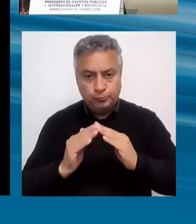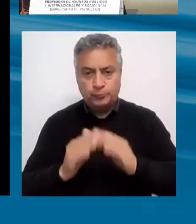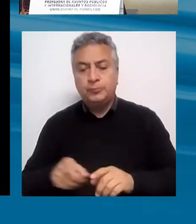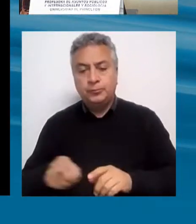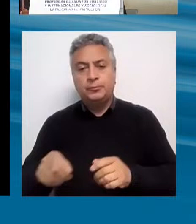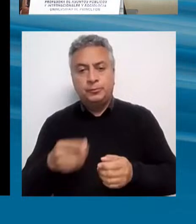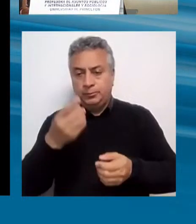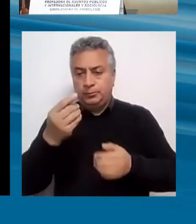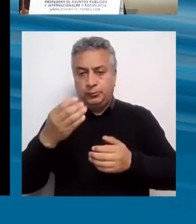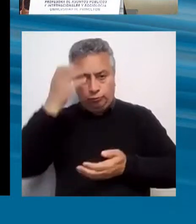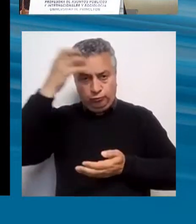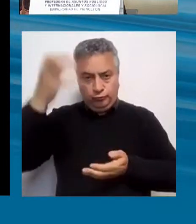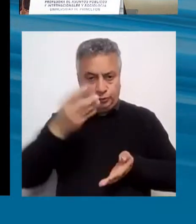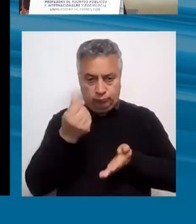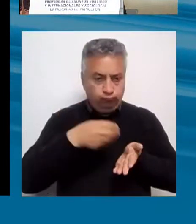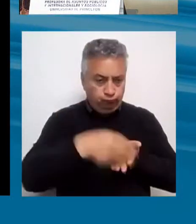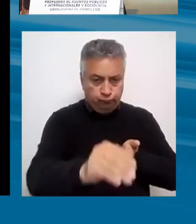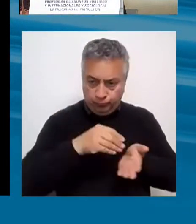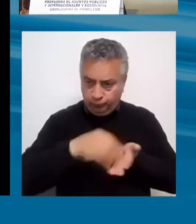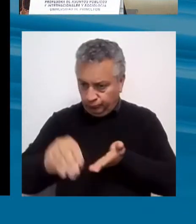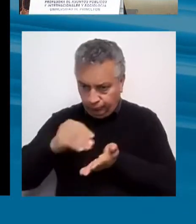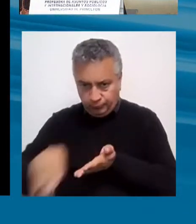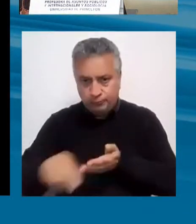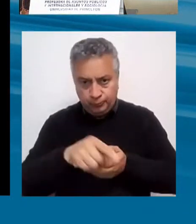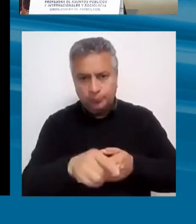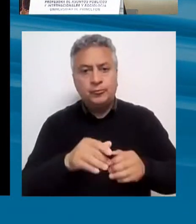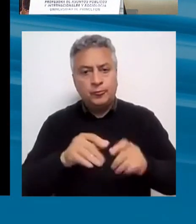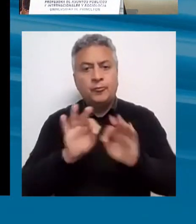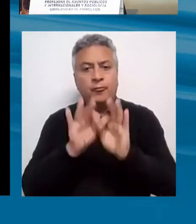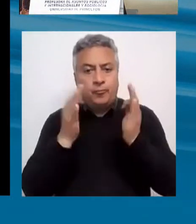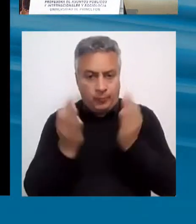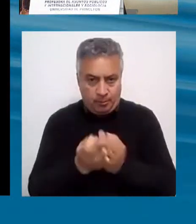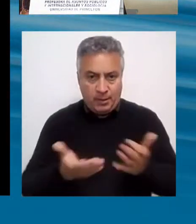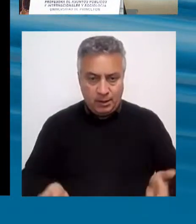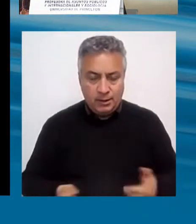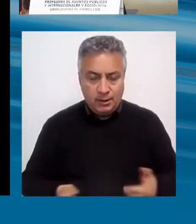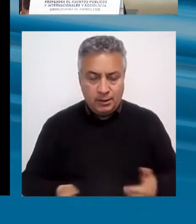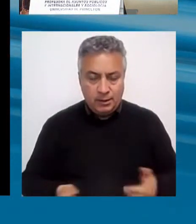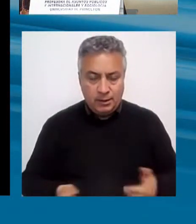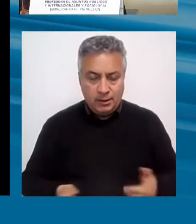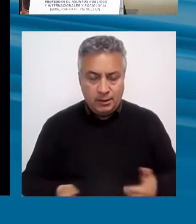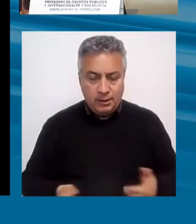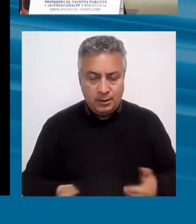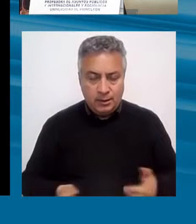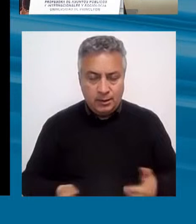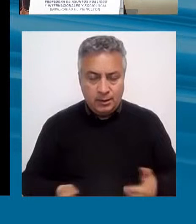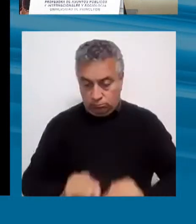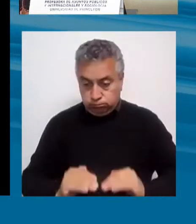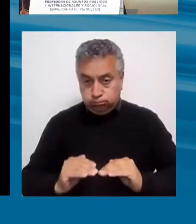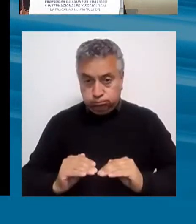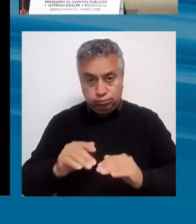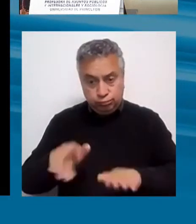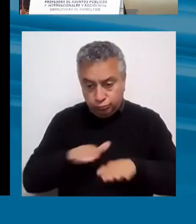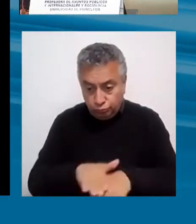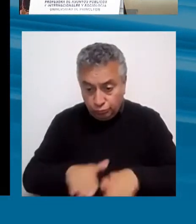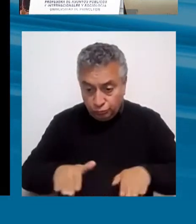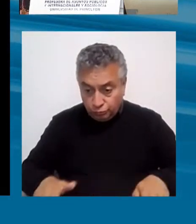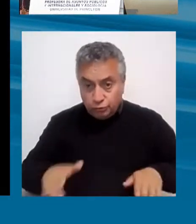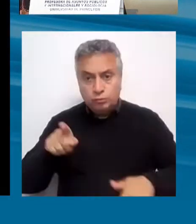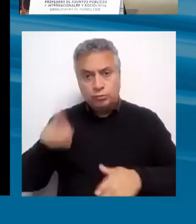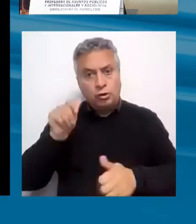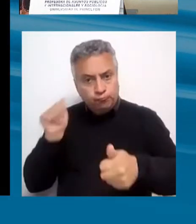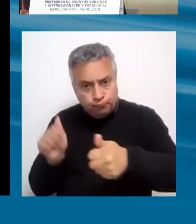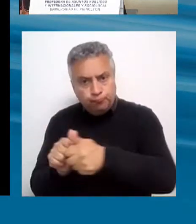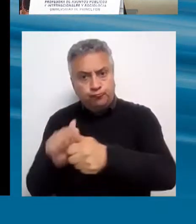so that the families can send their children to high quality education levels, to